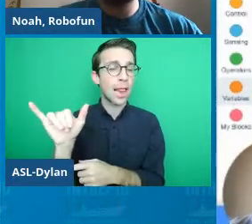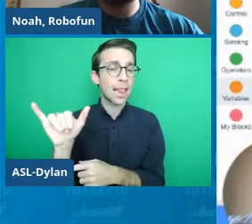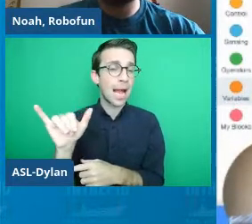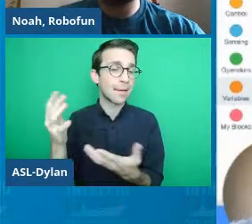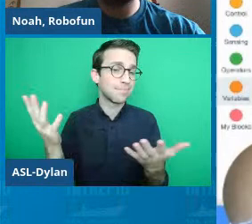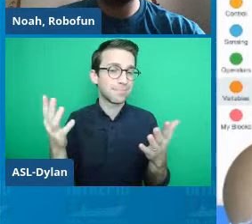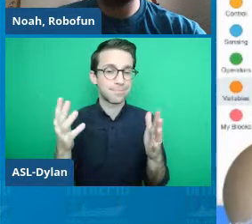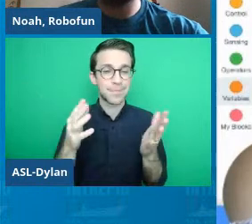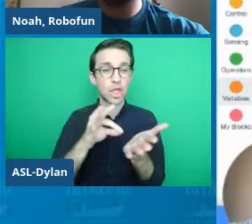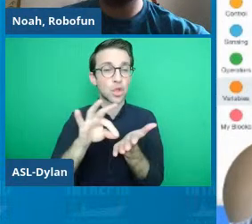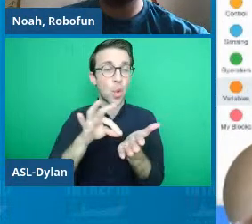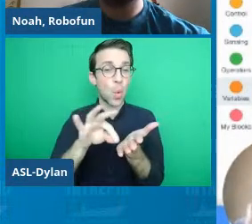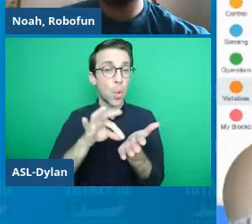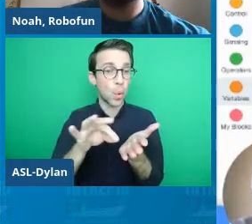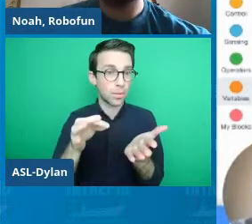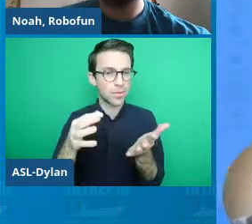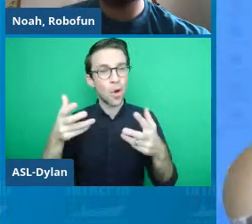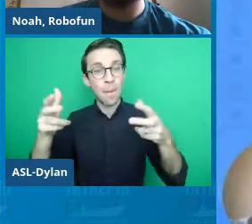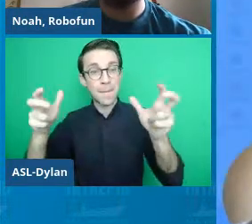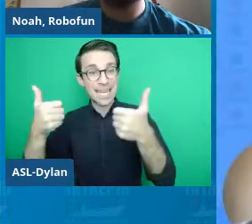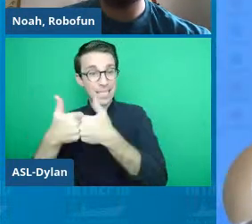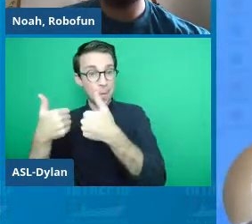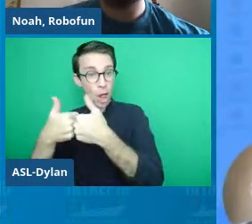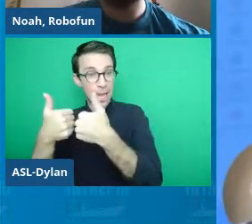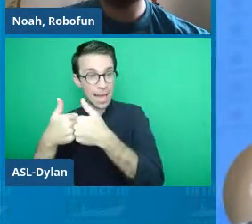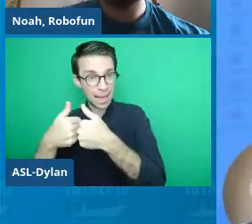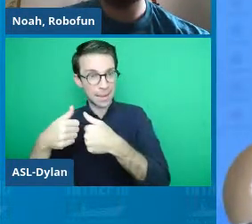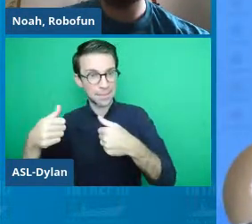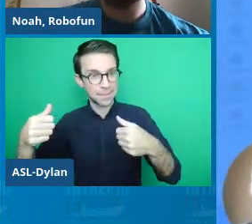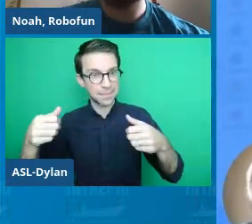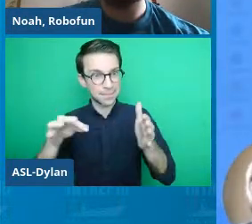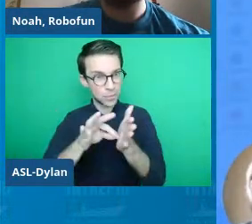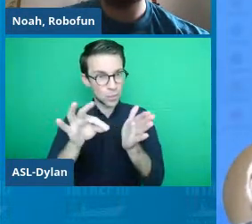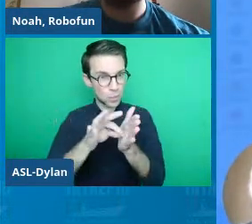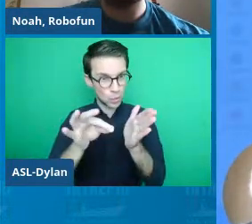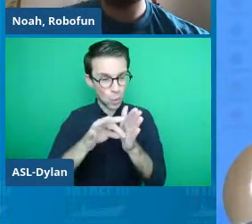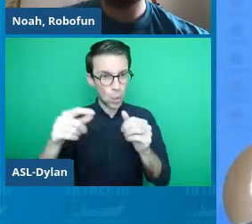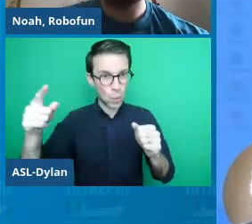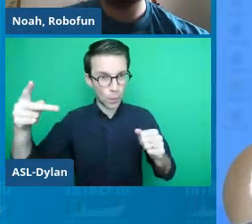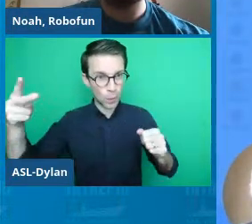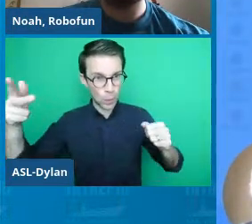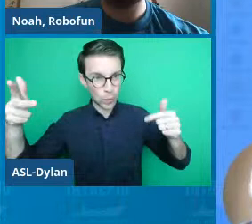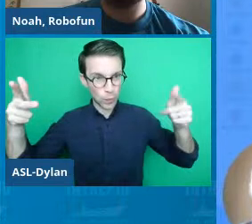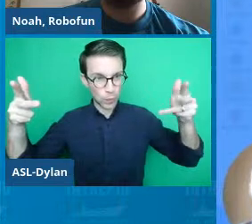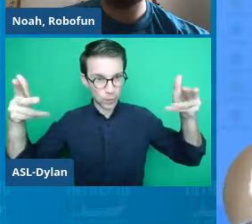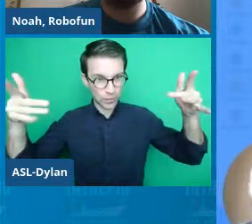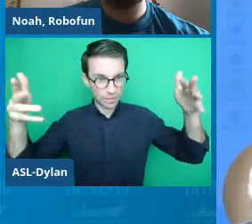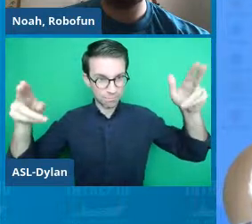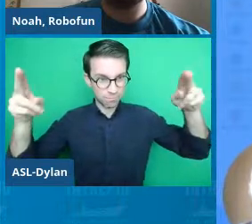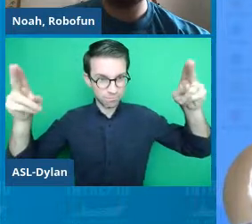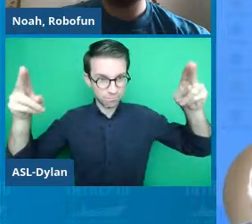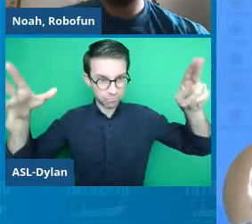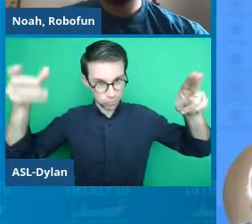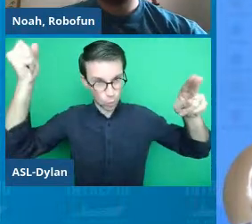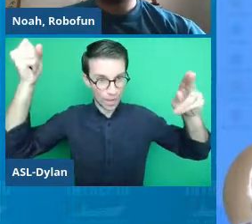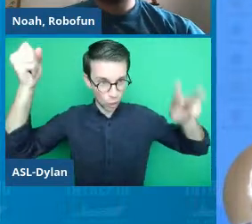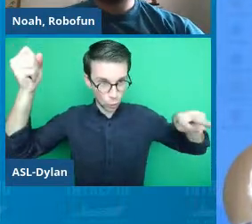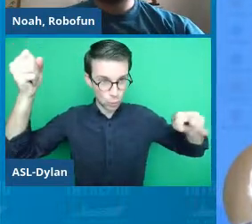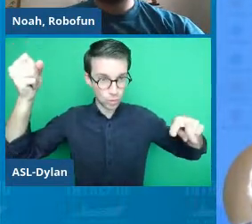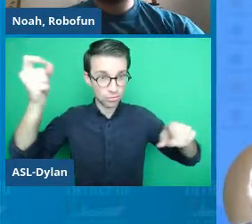you could call the points a variable. So I want to create a variable for my ship, and I'll call it